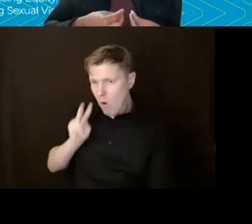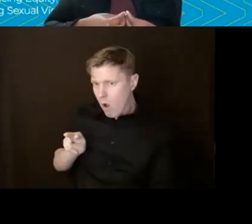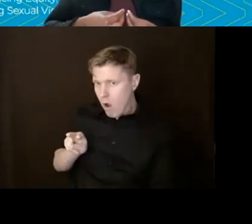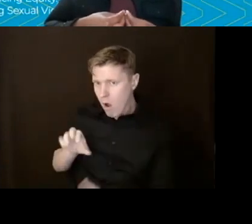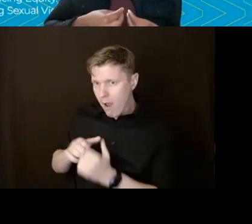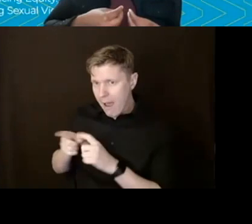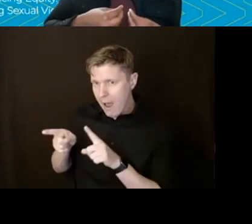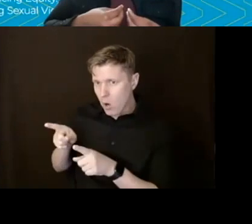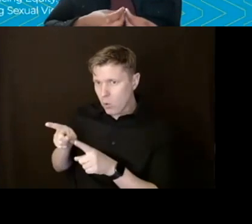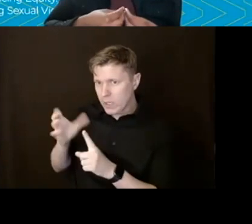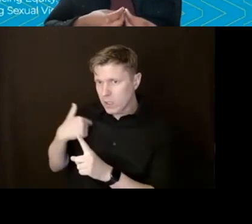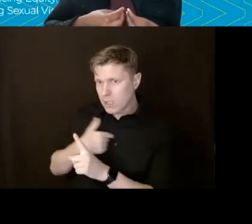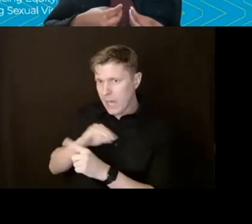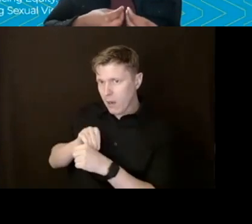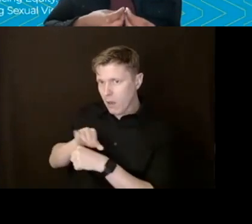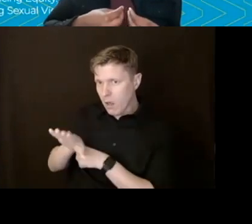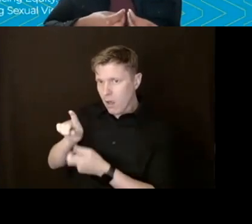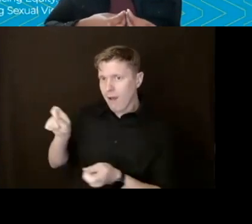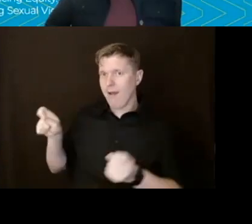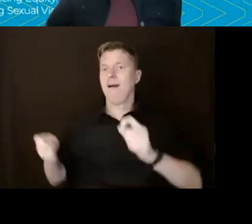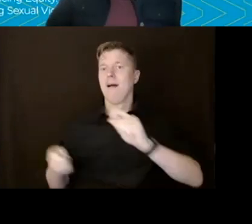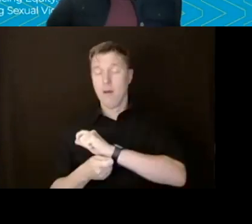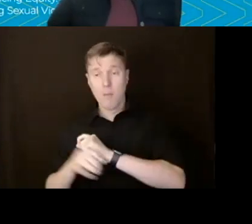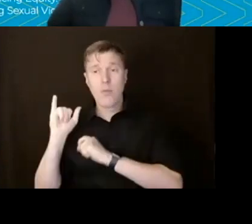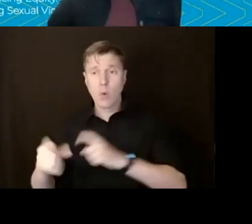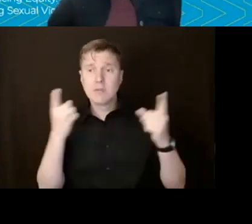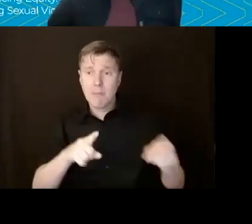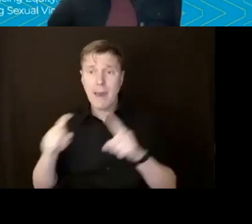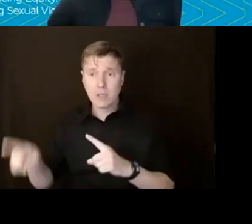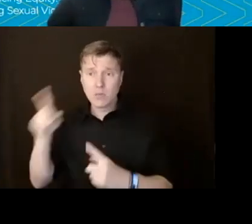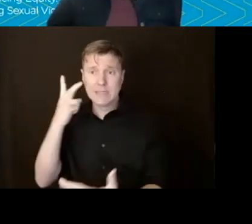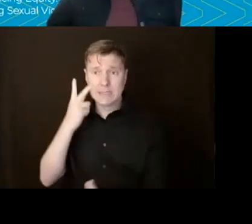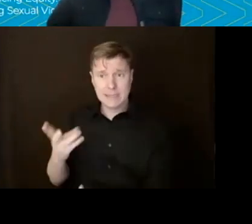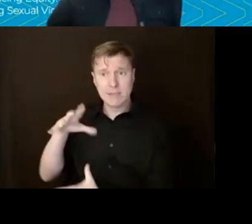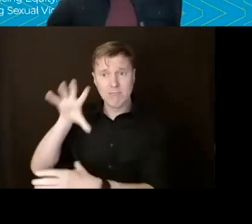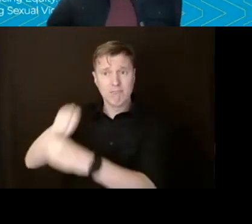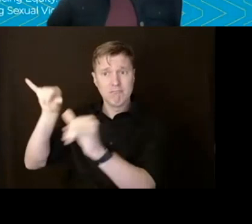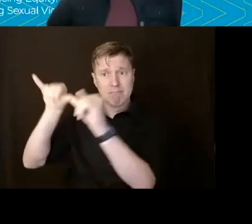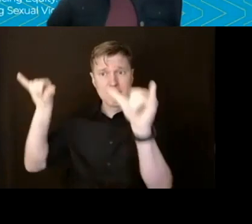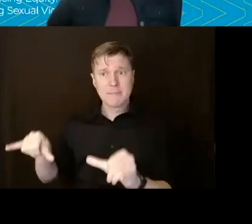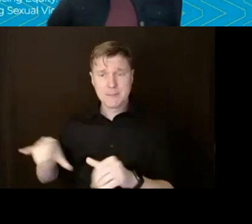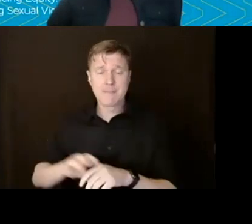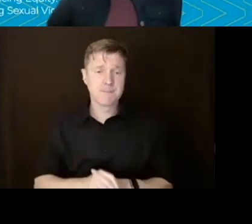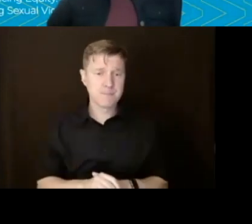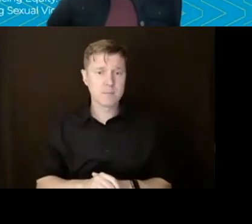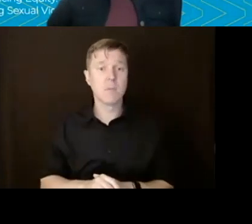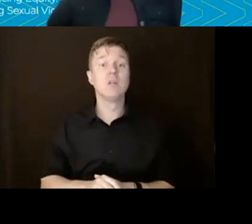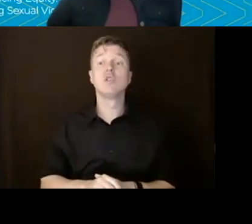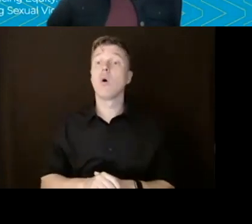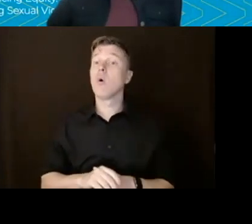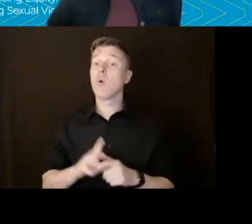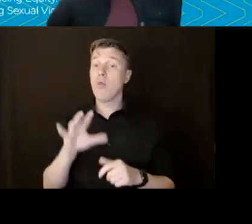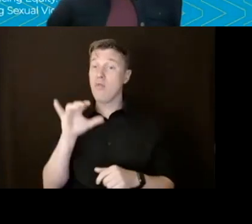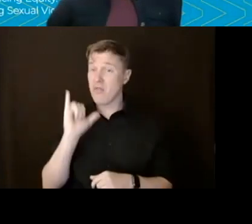how we can actually shift the patterns that exist in our systems. So the patterns that shape our lives,